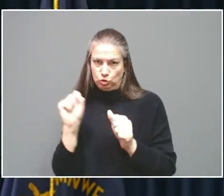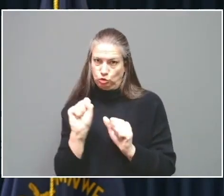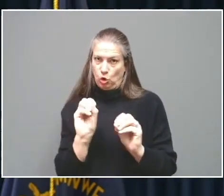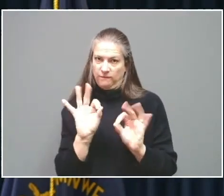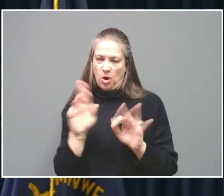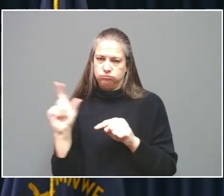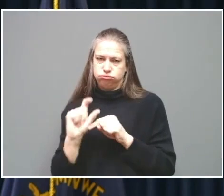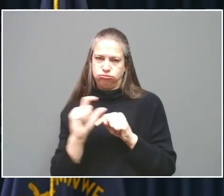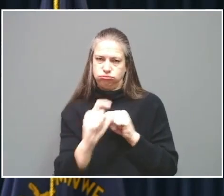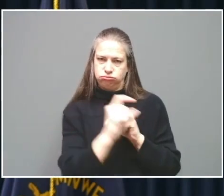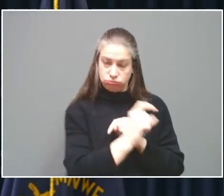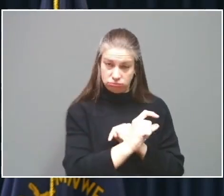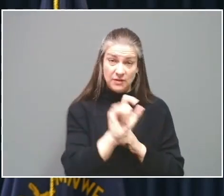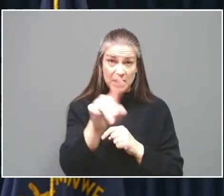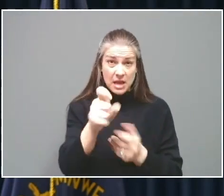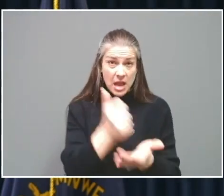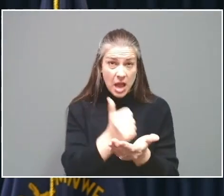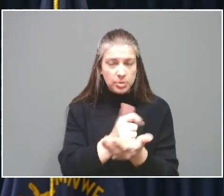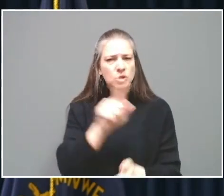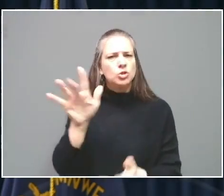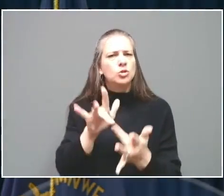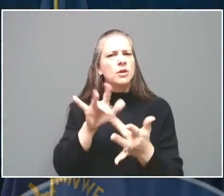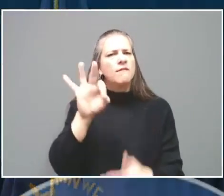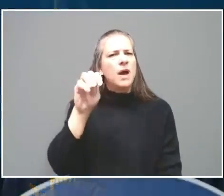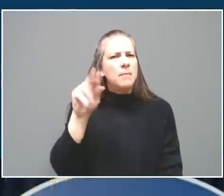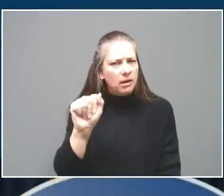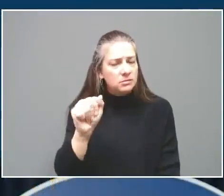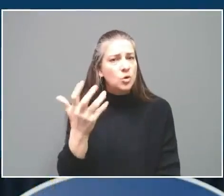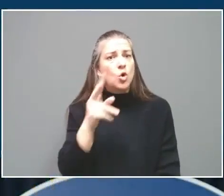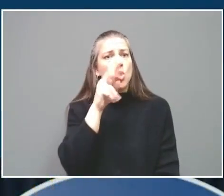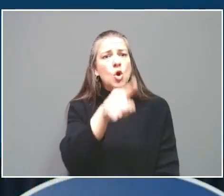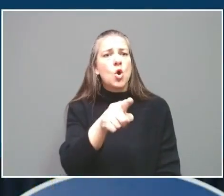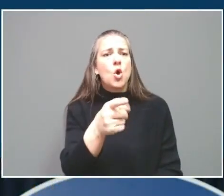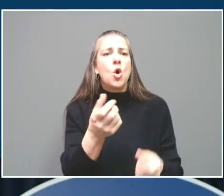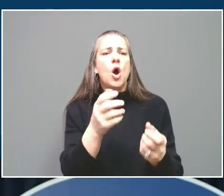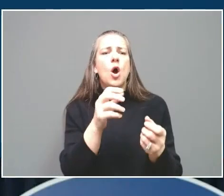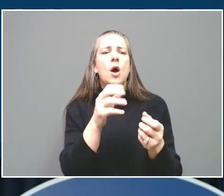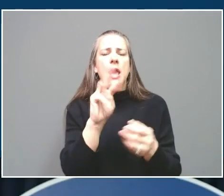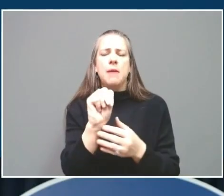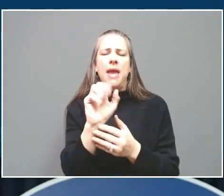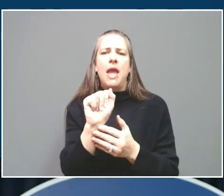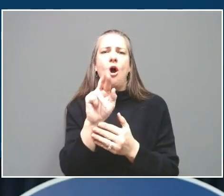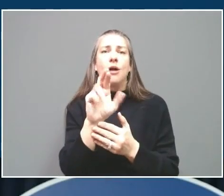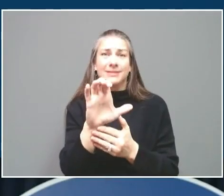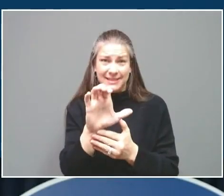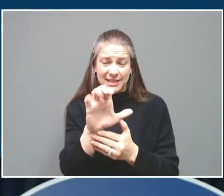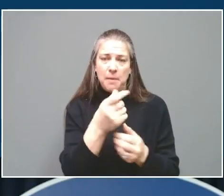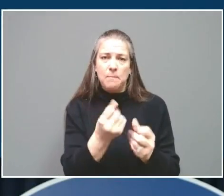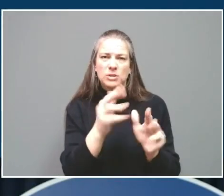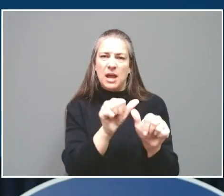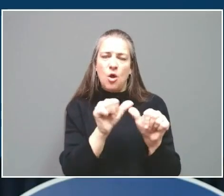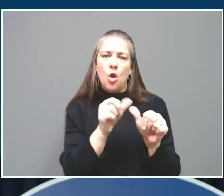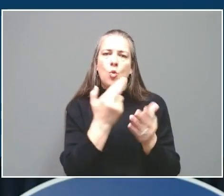or visit a multi-agency resource center. Most people who are getting these maximum grants are getting